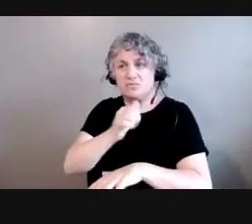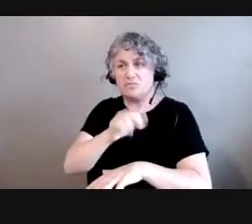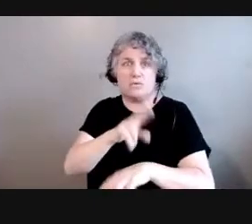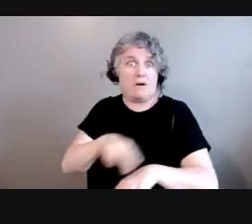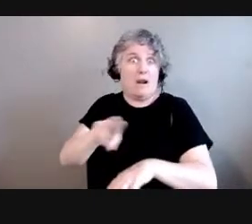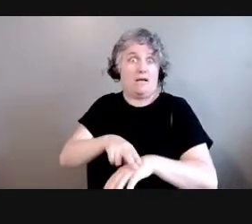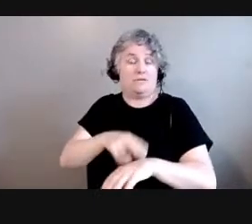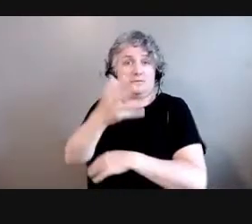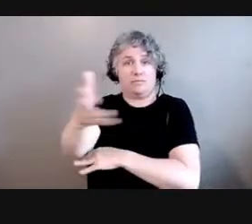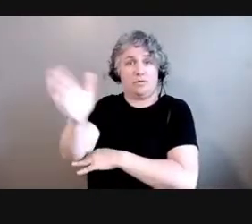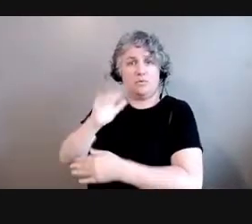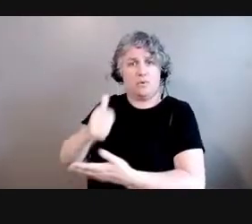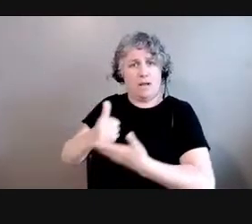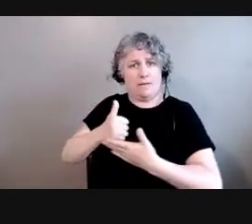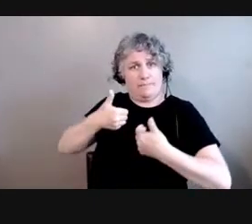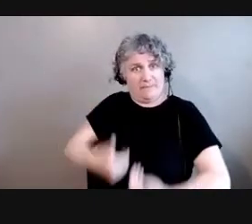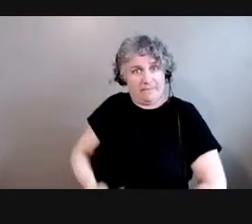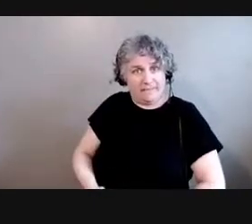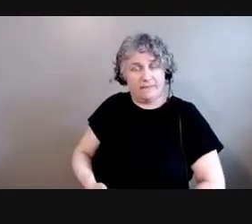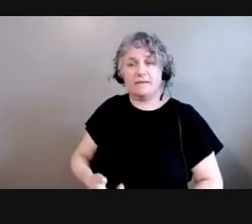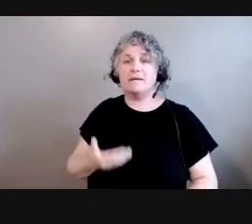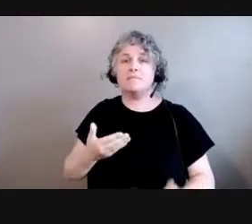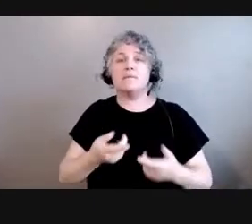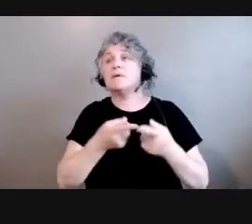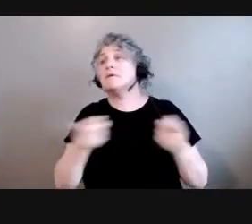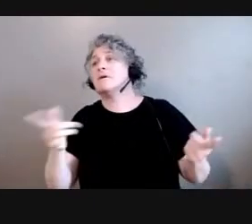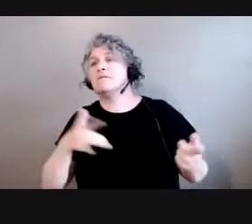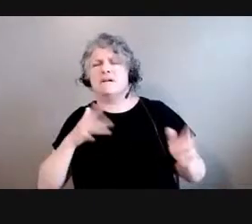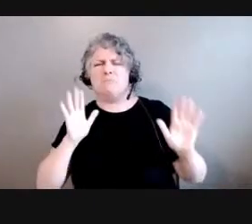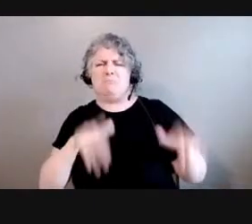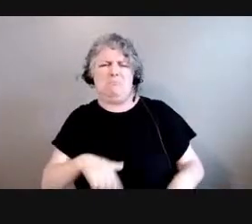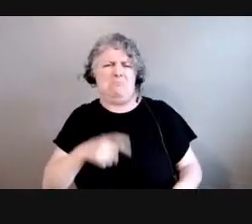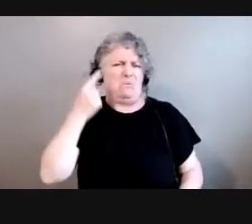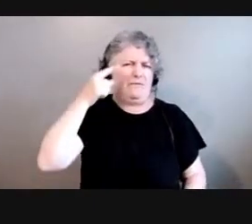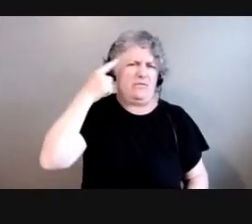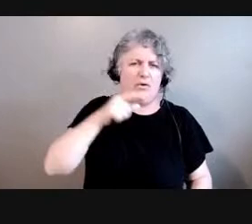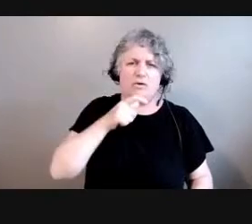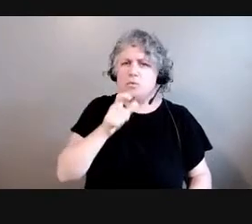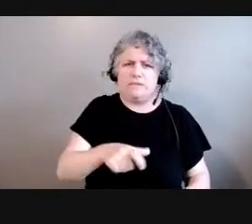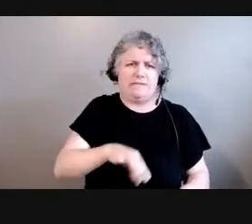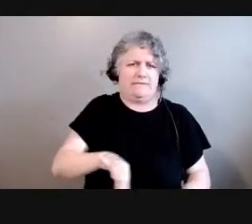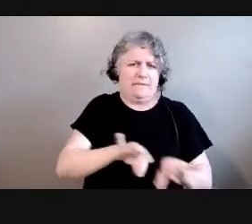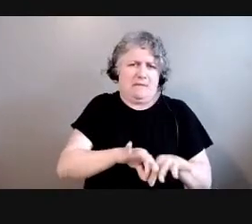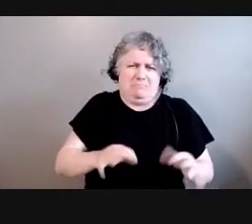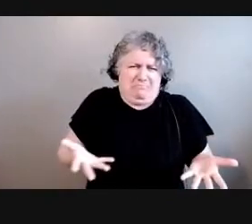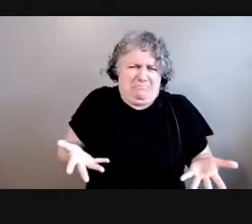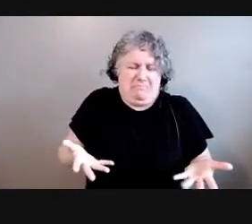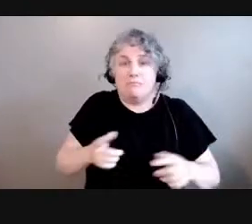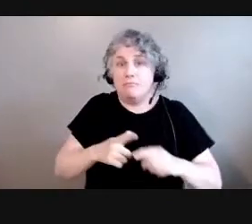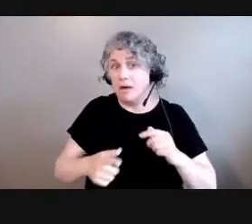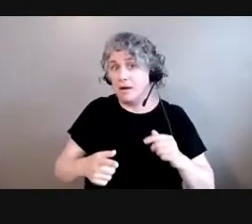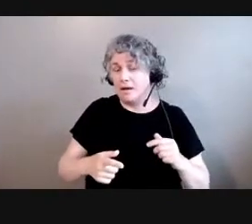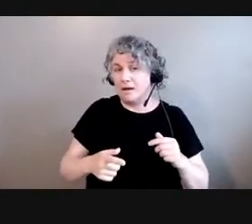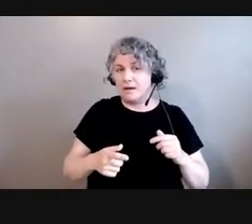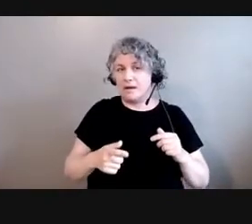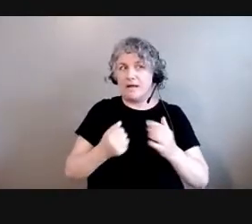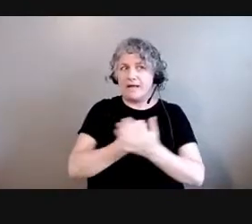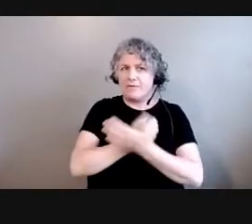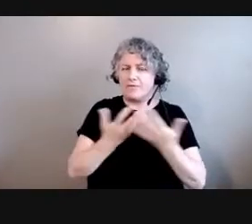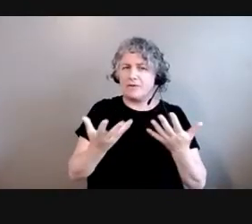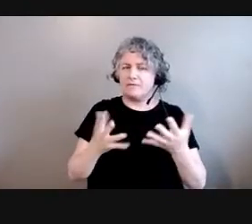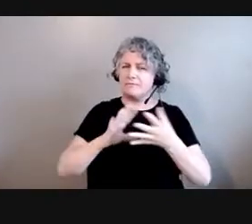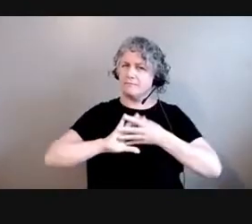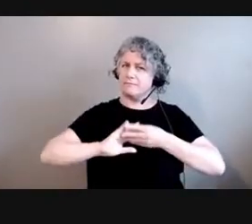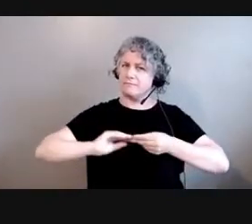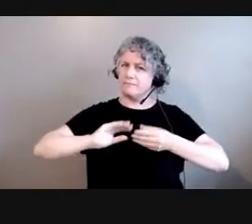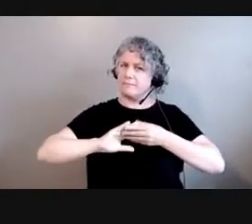personally. They might be value neutral to just about everybody else, but notice how everything is phrased in the form